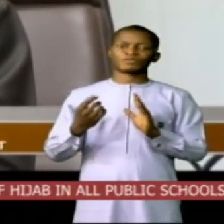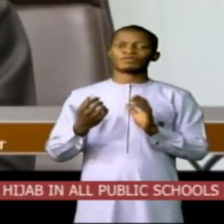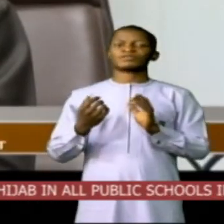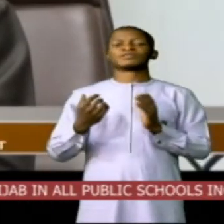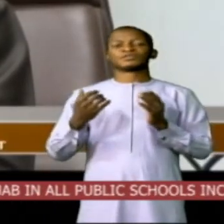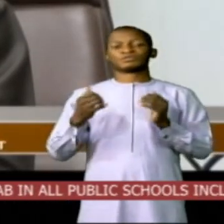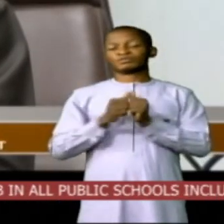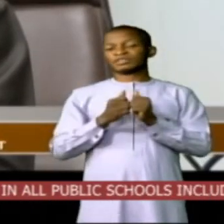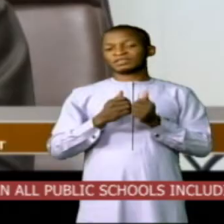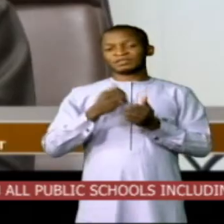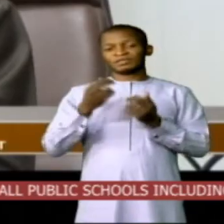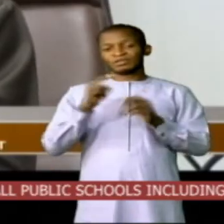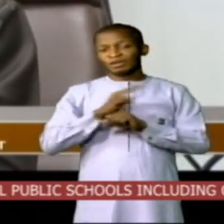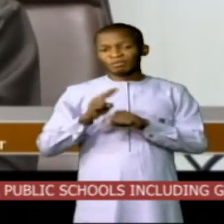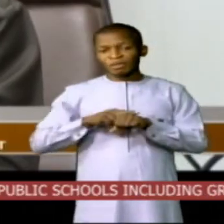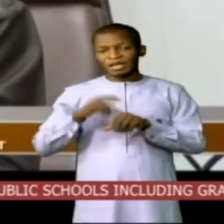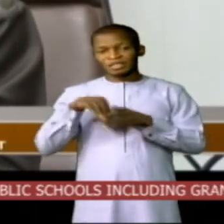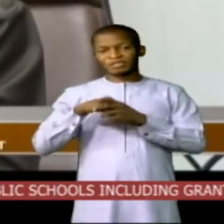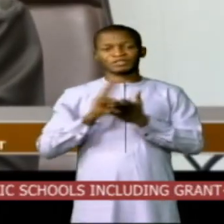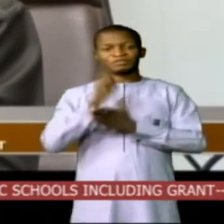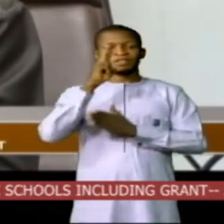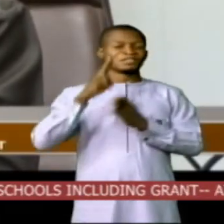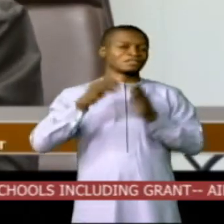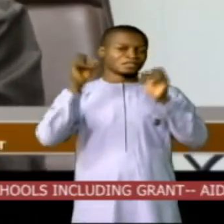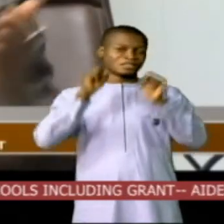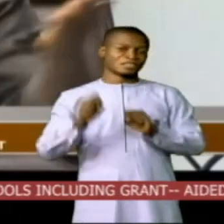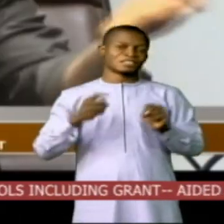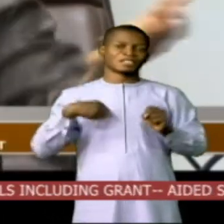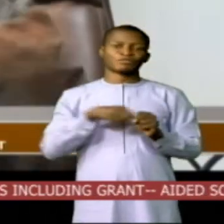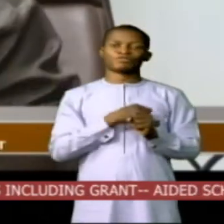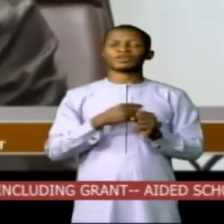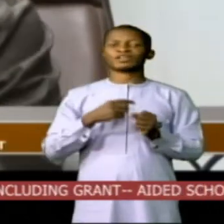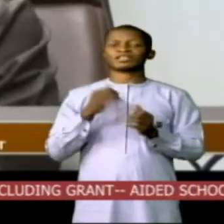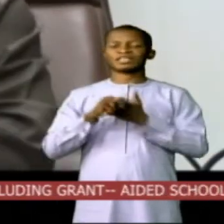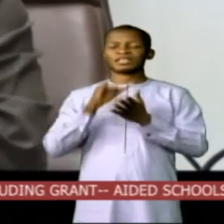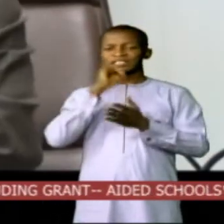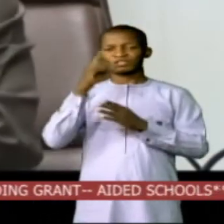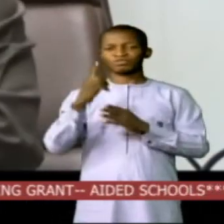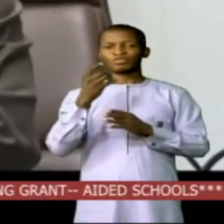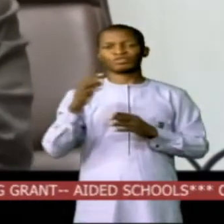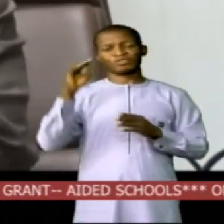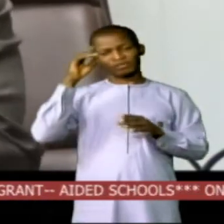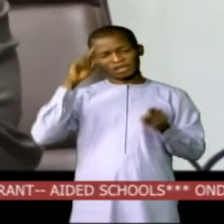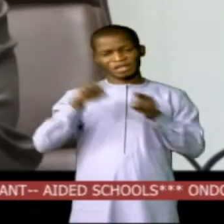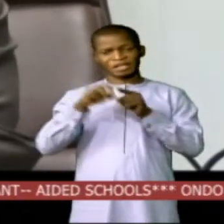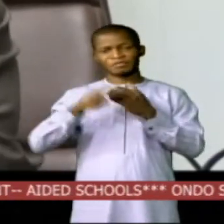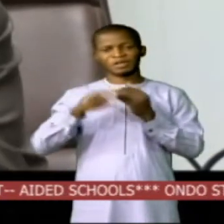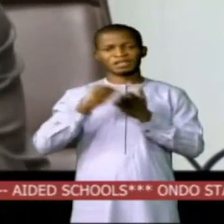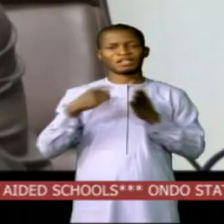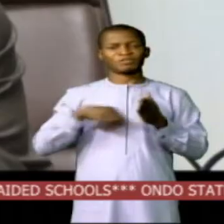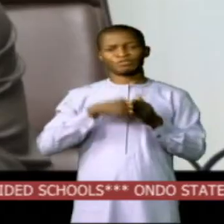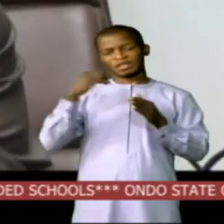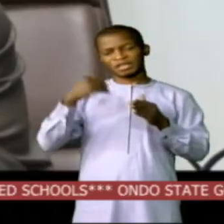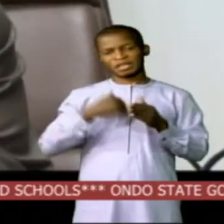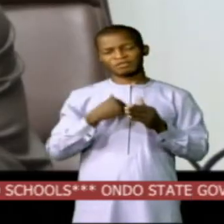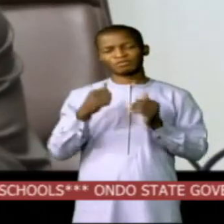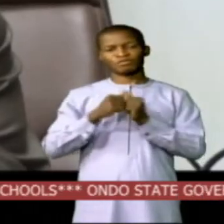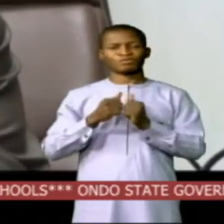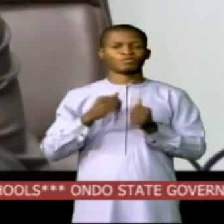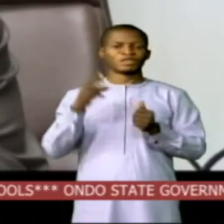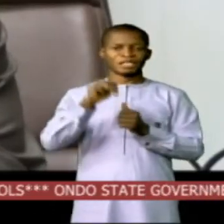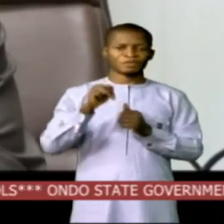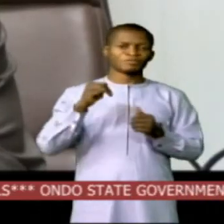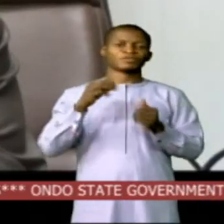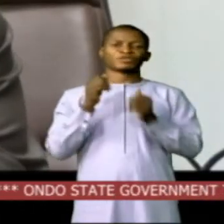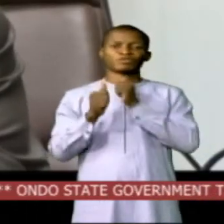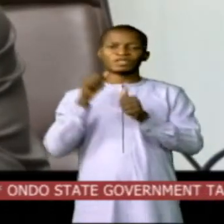that university system, we intend to do the visitation panel, which is one of the agreements we reached with them, and which cannot